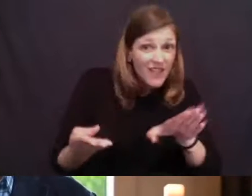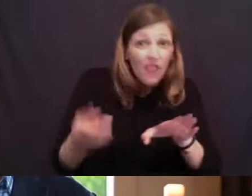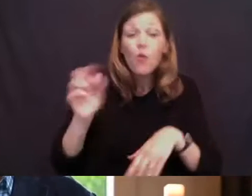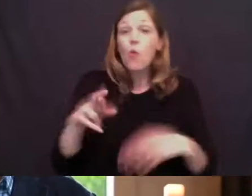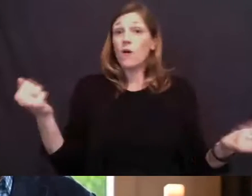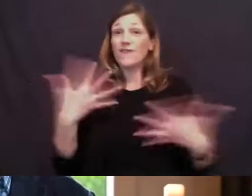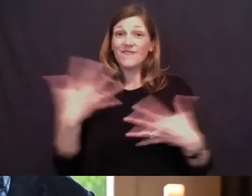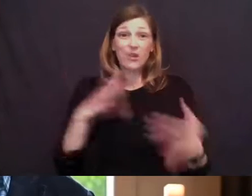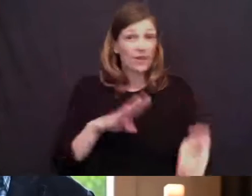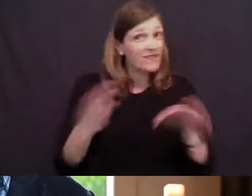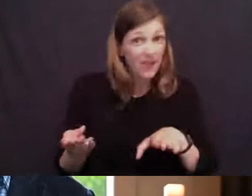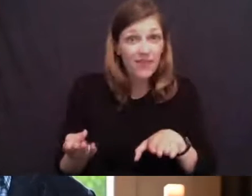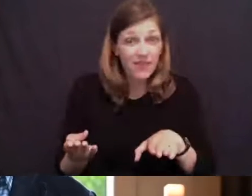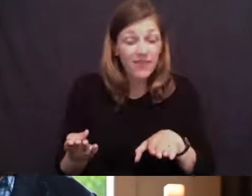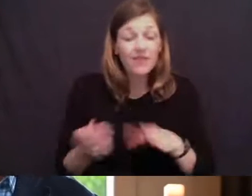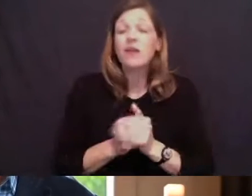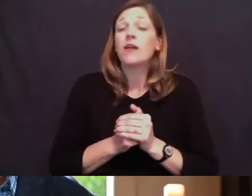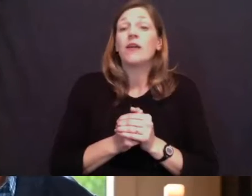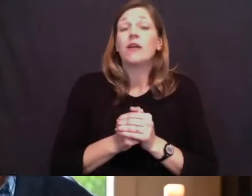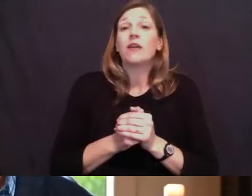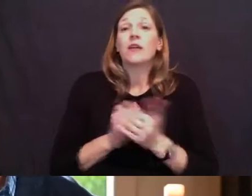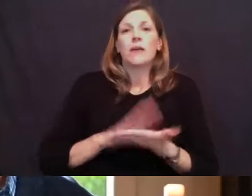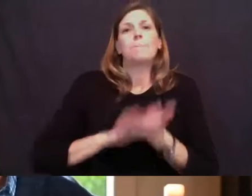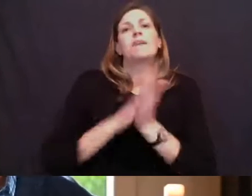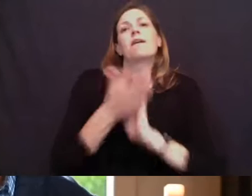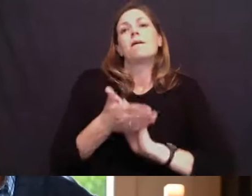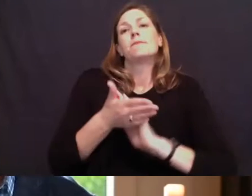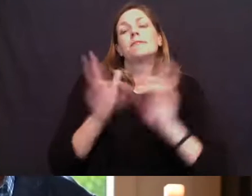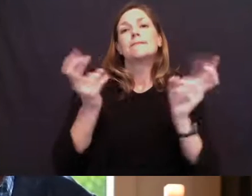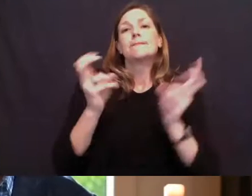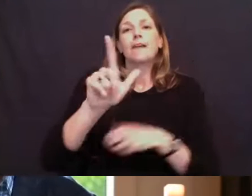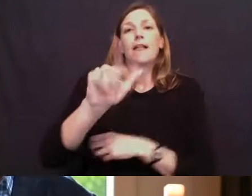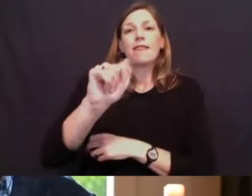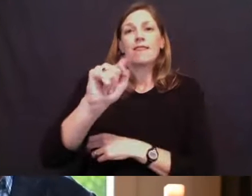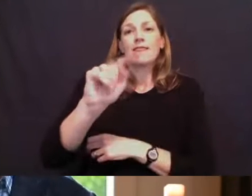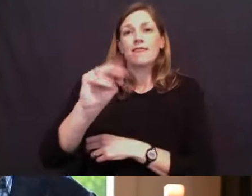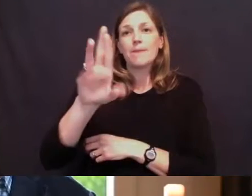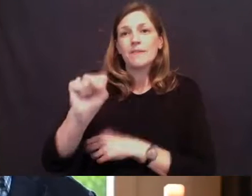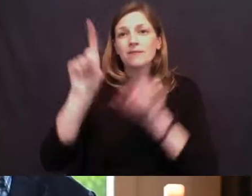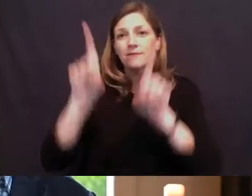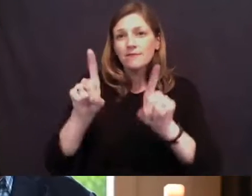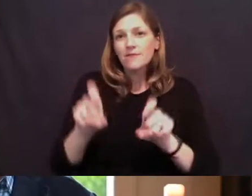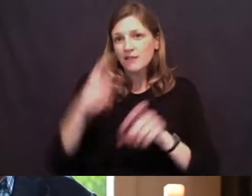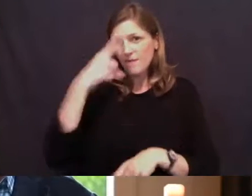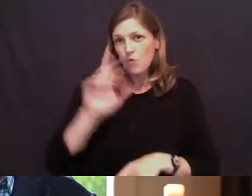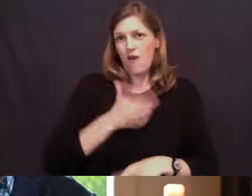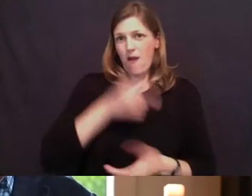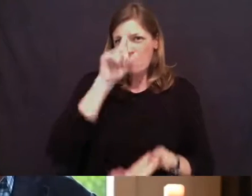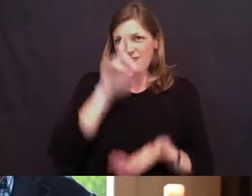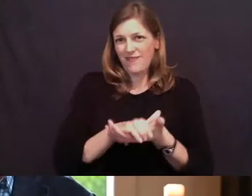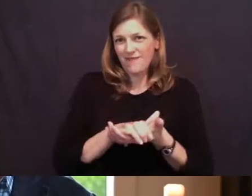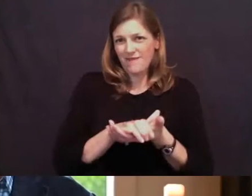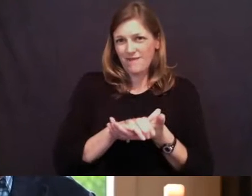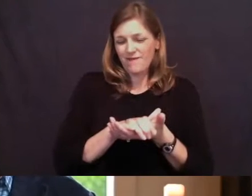of death, it becomes a litmus test for our belief, doesn't it? What do we really believe about